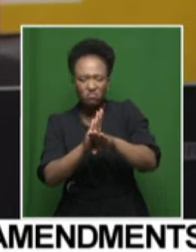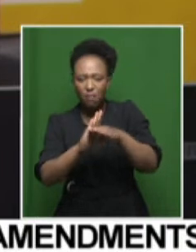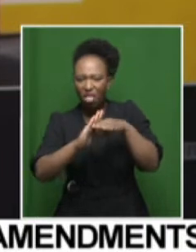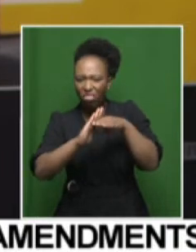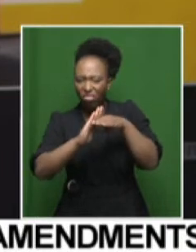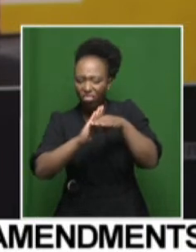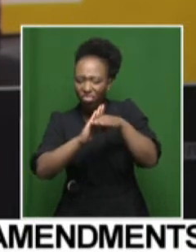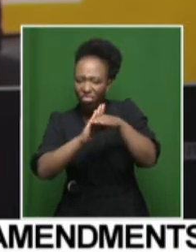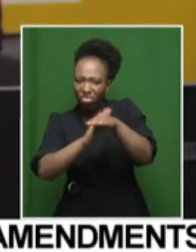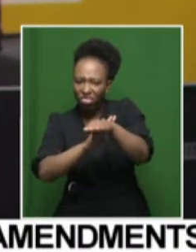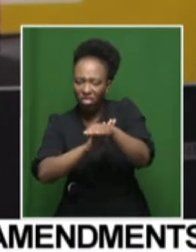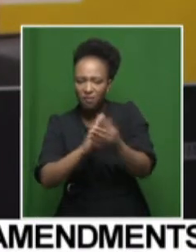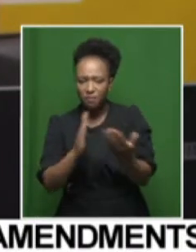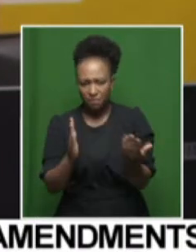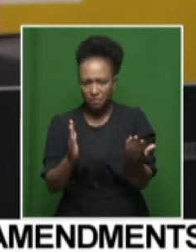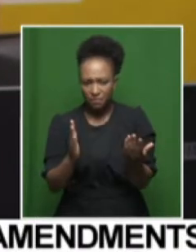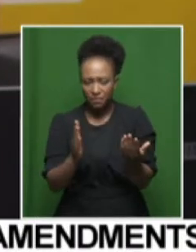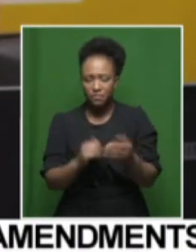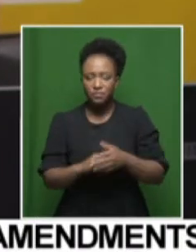growth